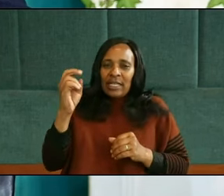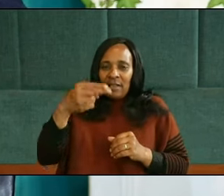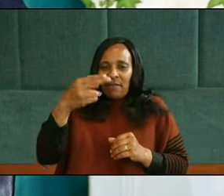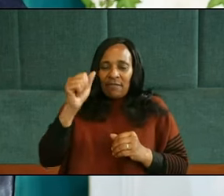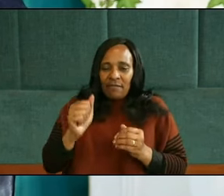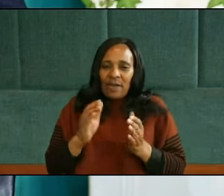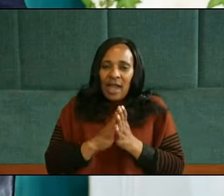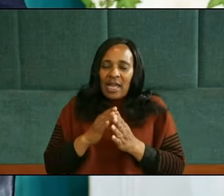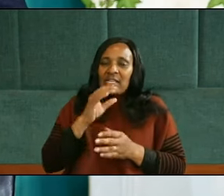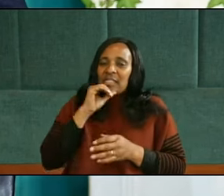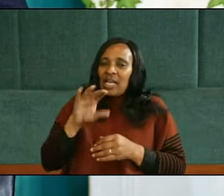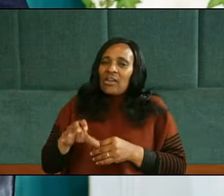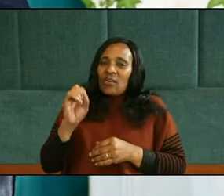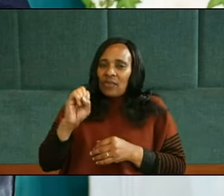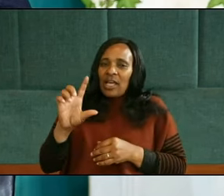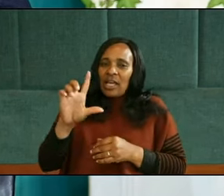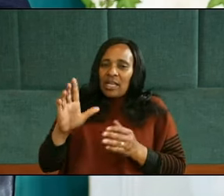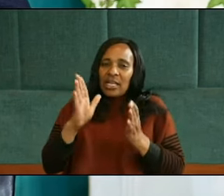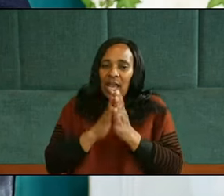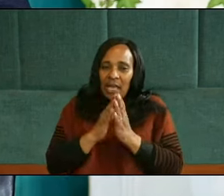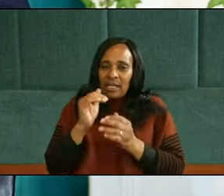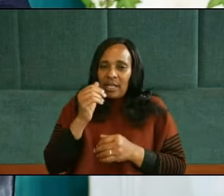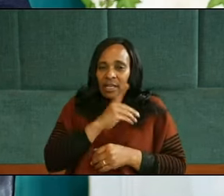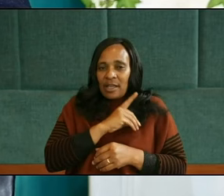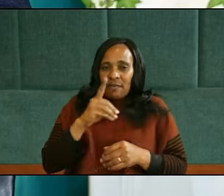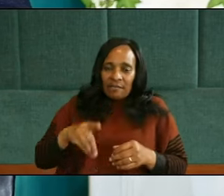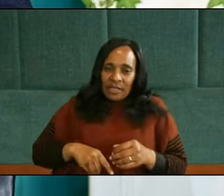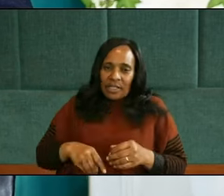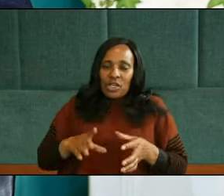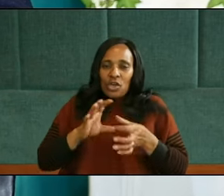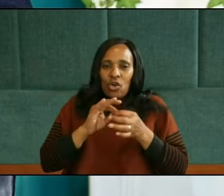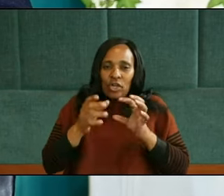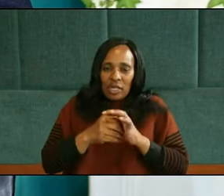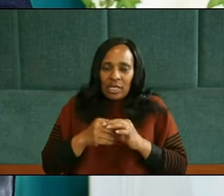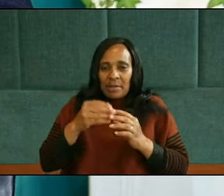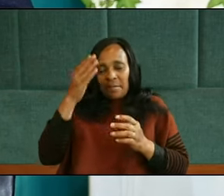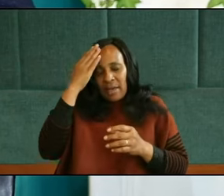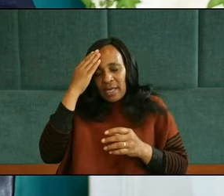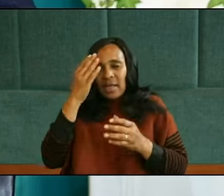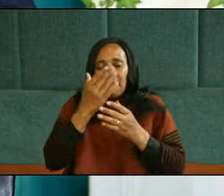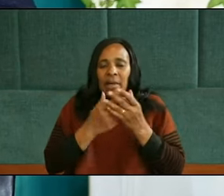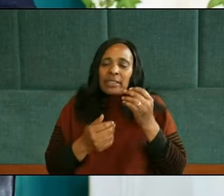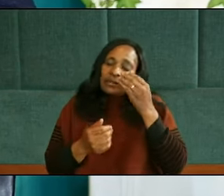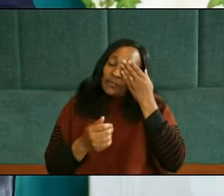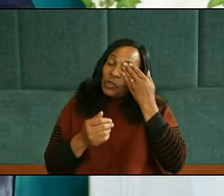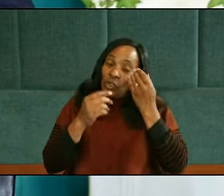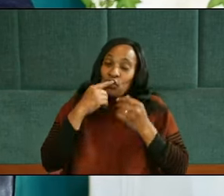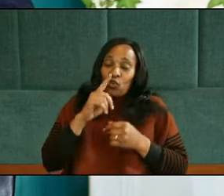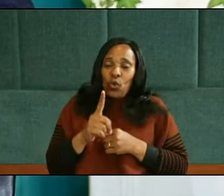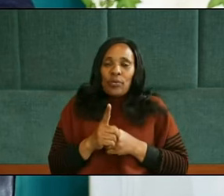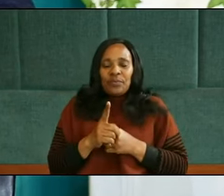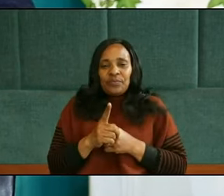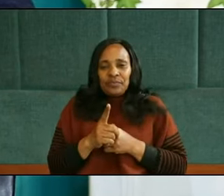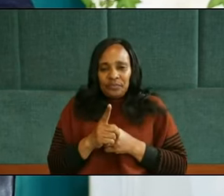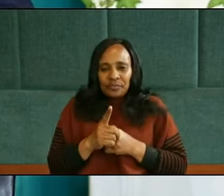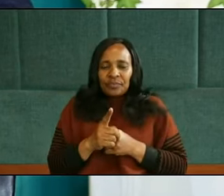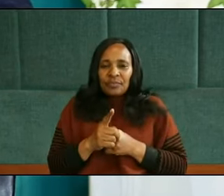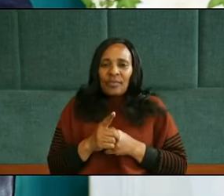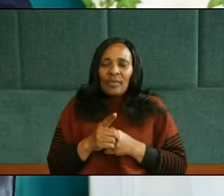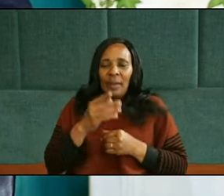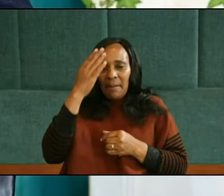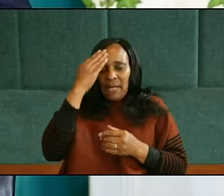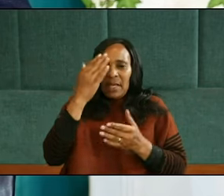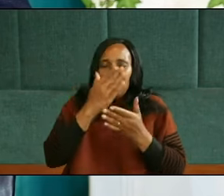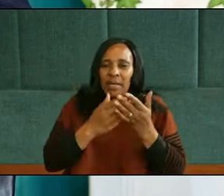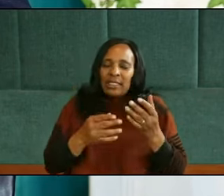of David. So maybe you can connect it also with the Monday part. Yes. Yeah, so the Monday